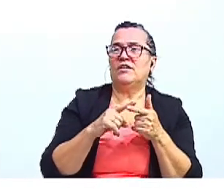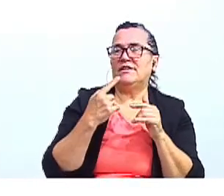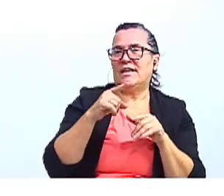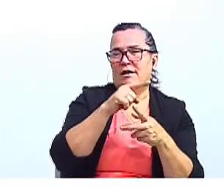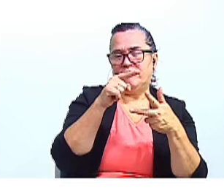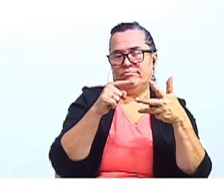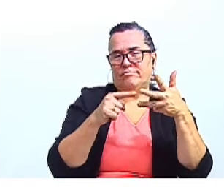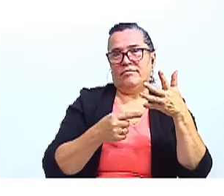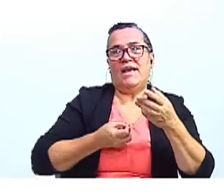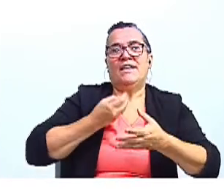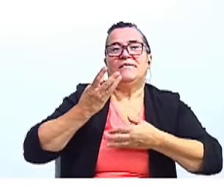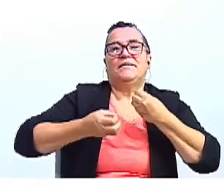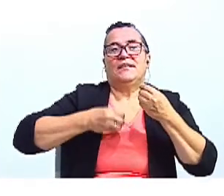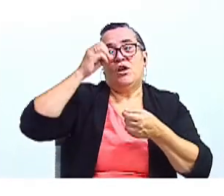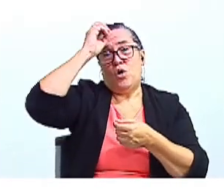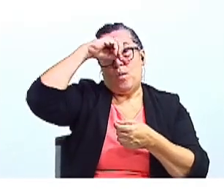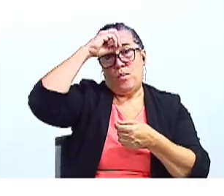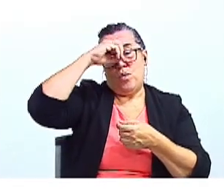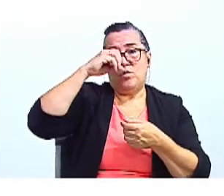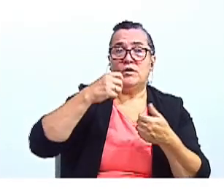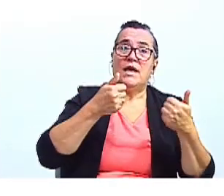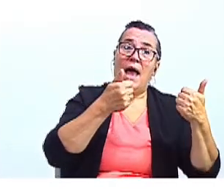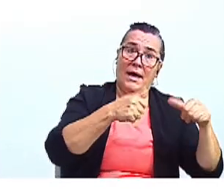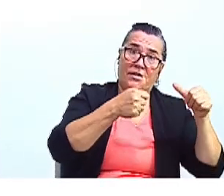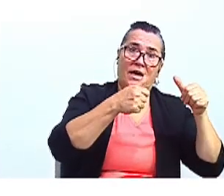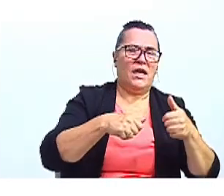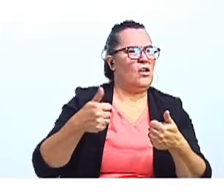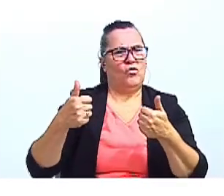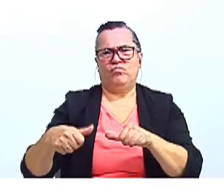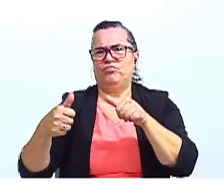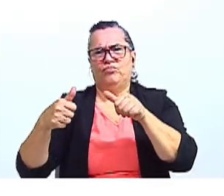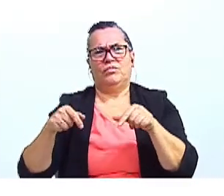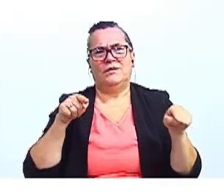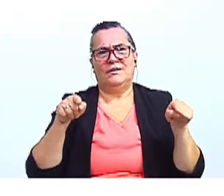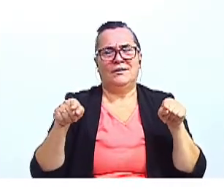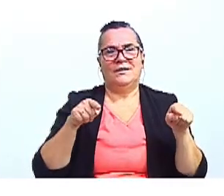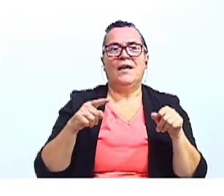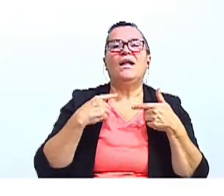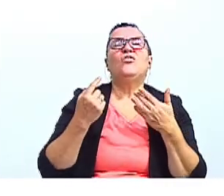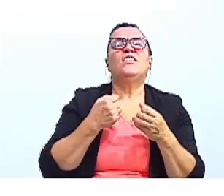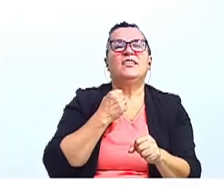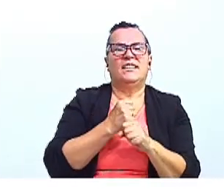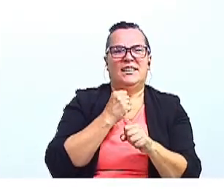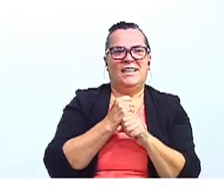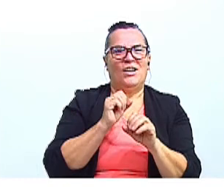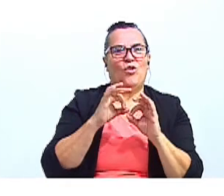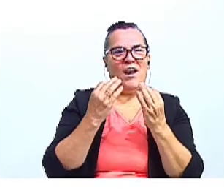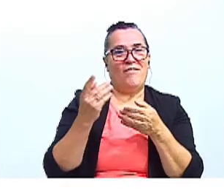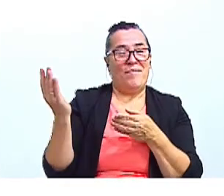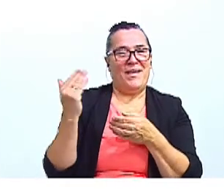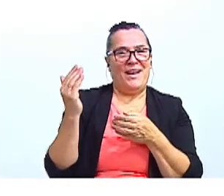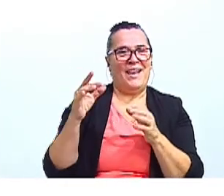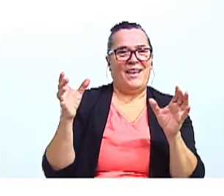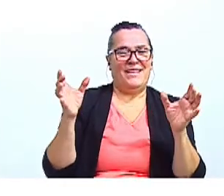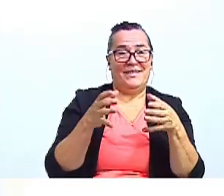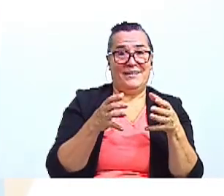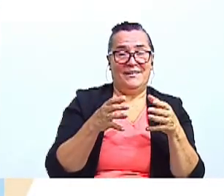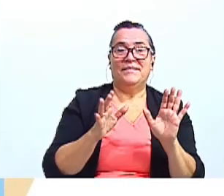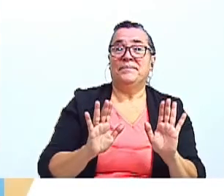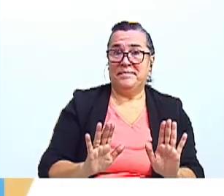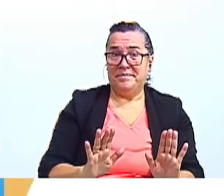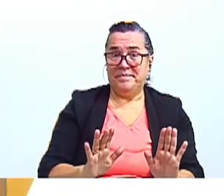to express opinions and agreeing and disagreeing, let's work with your family members, okay?